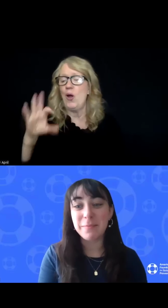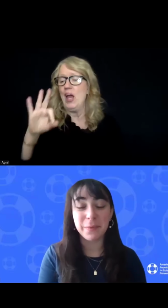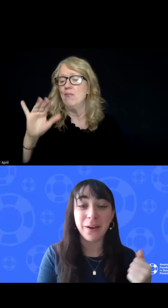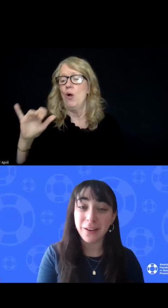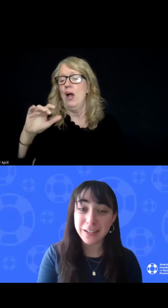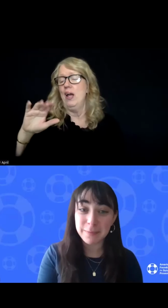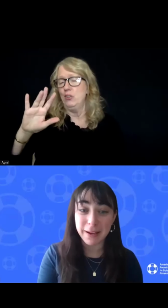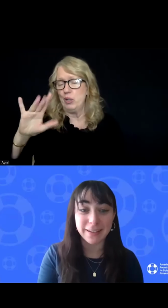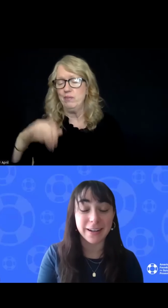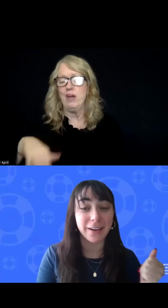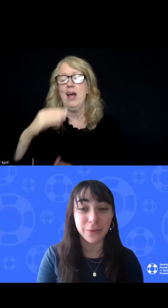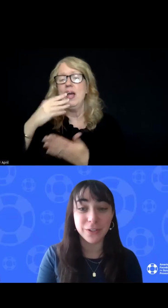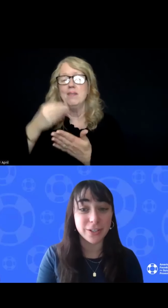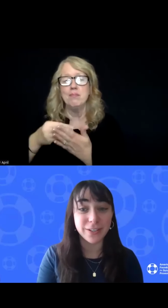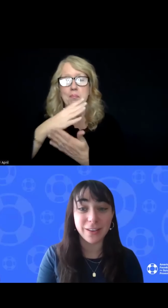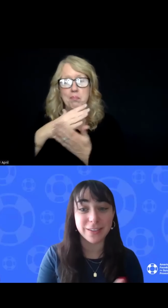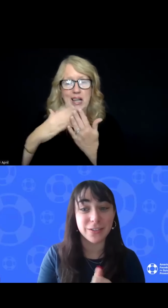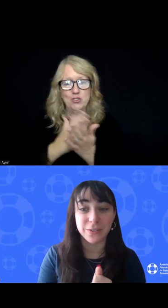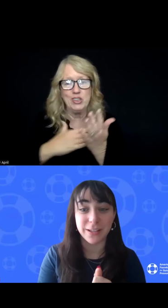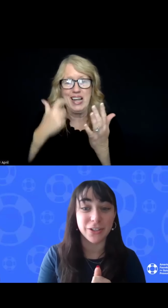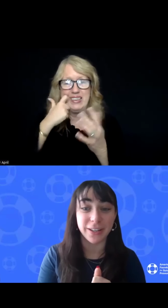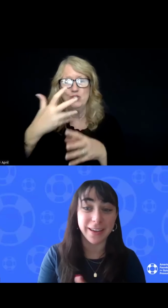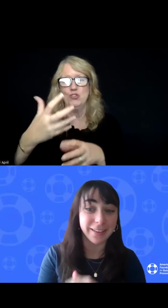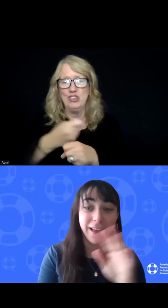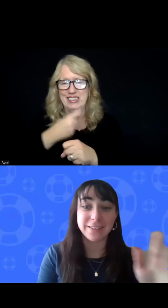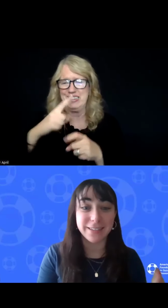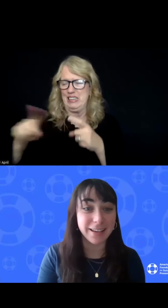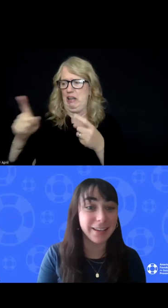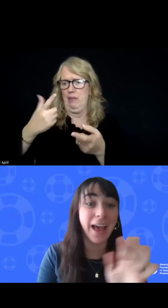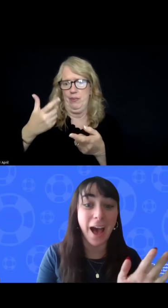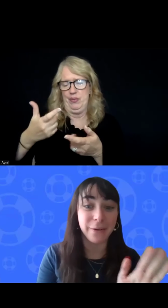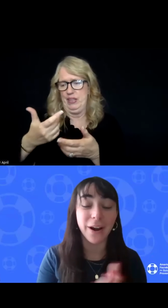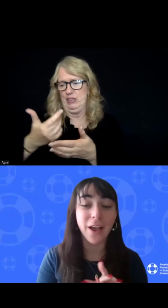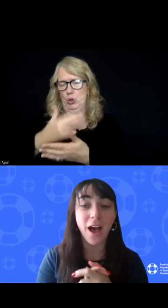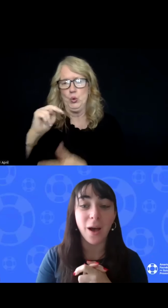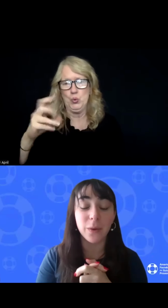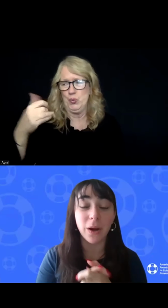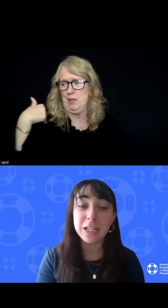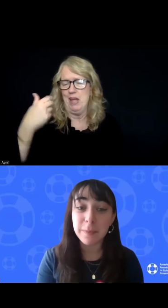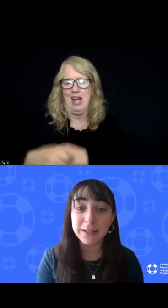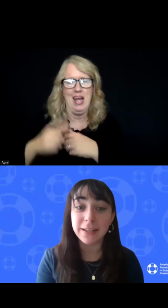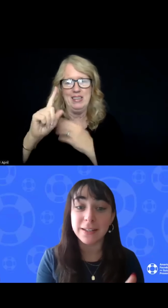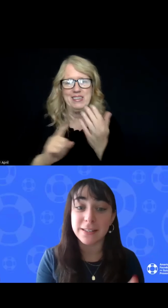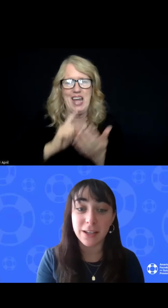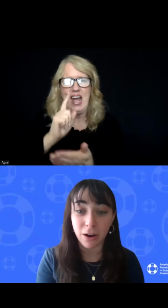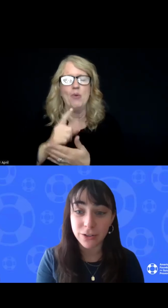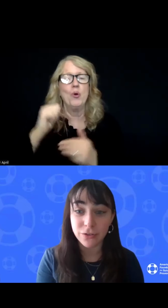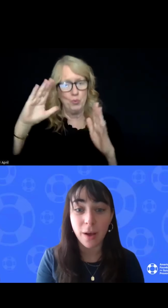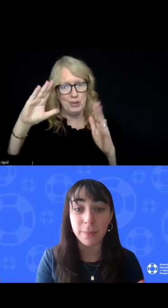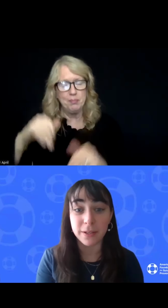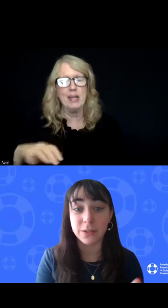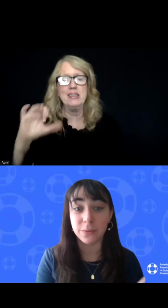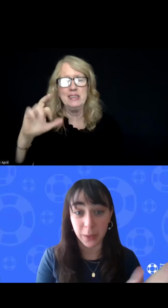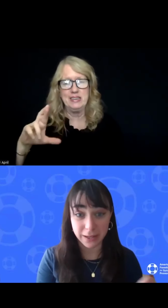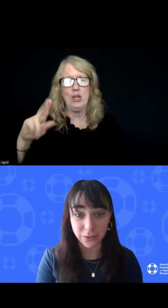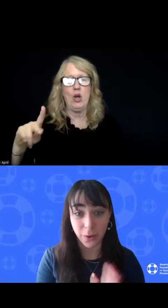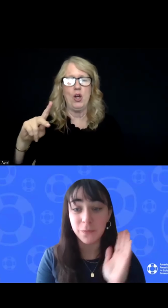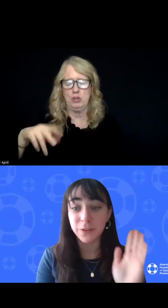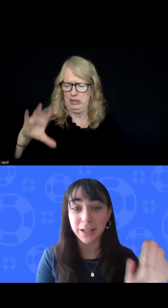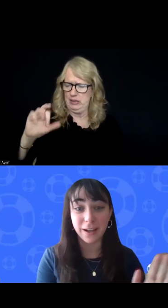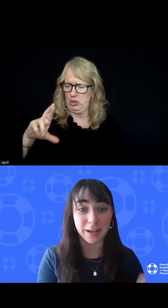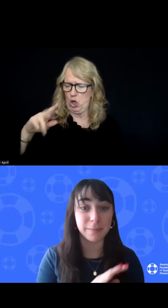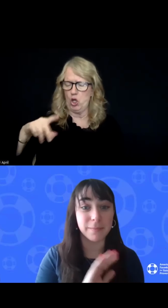budget, but we are expecting, and I only just got this news actually like in the last hour, we are expecting a CR to drop this week.